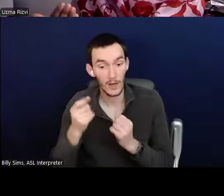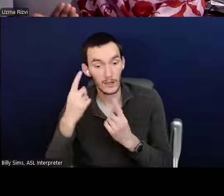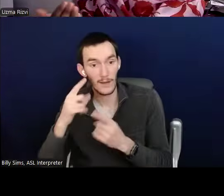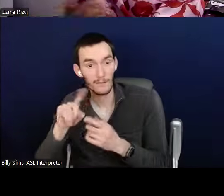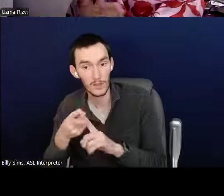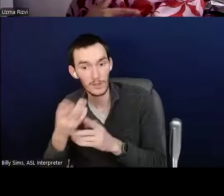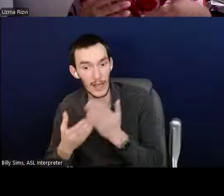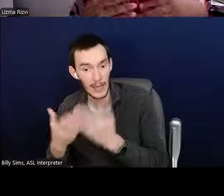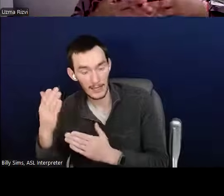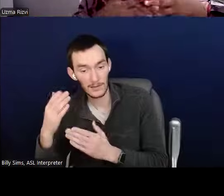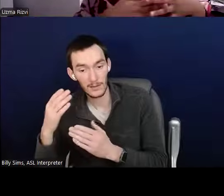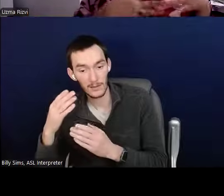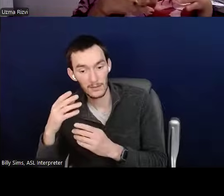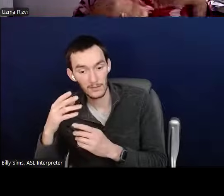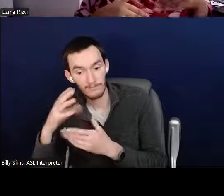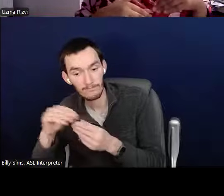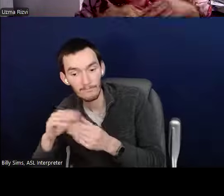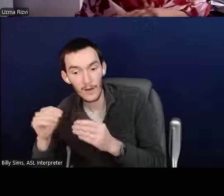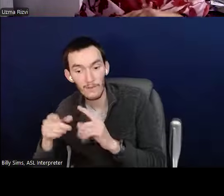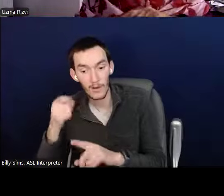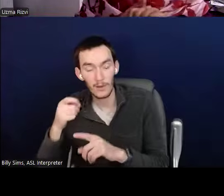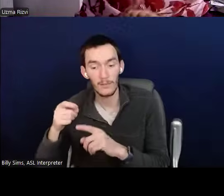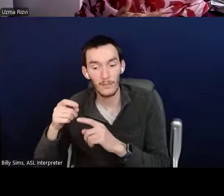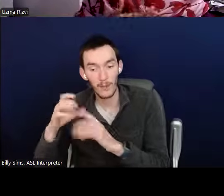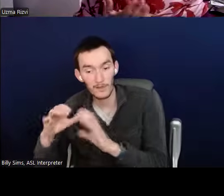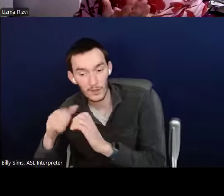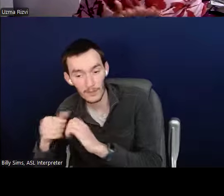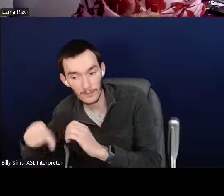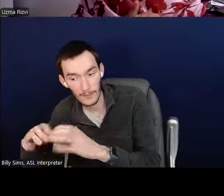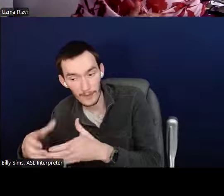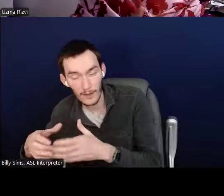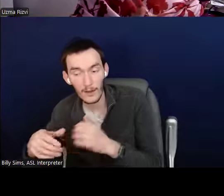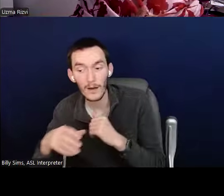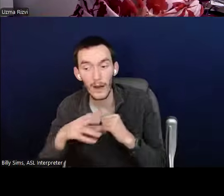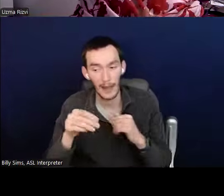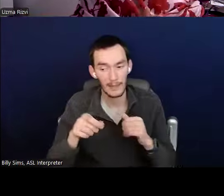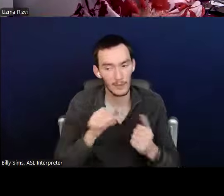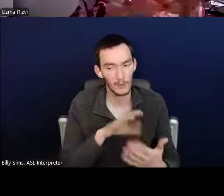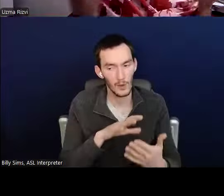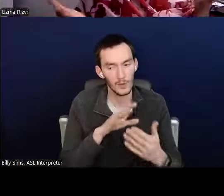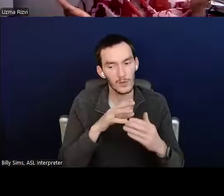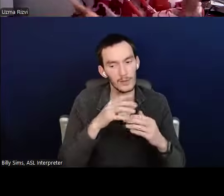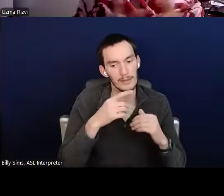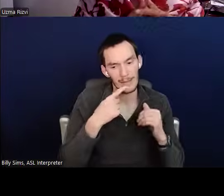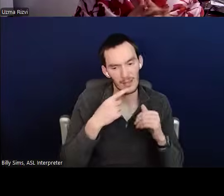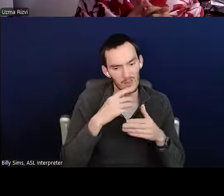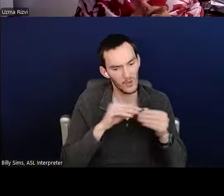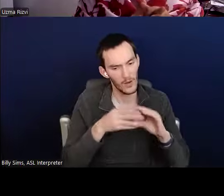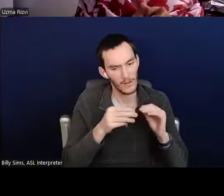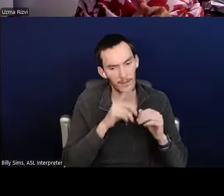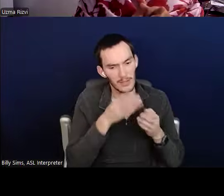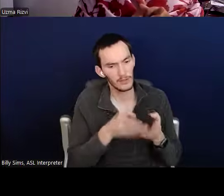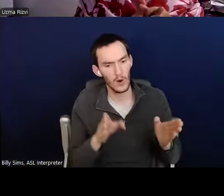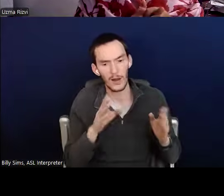through ethnographic conversations. This approach also tells a story that is broad and uncensored enough to bring equity